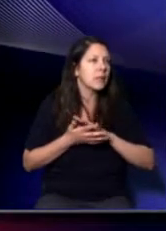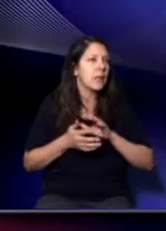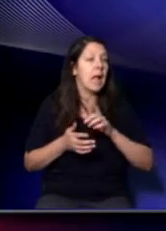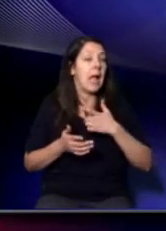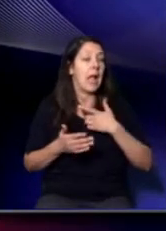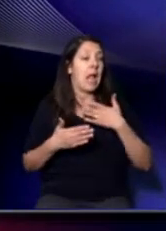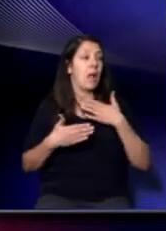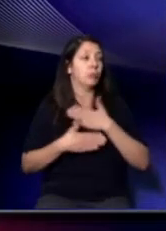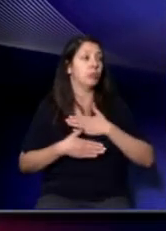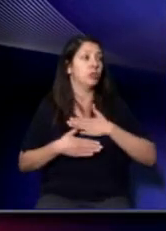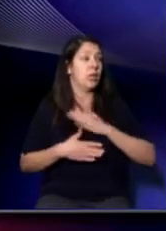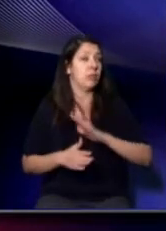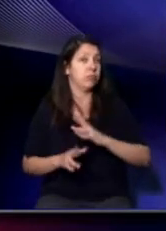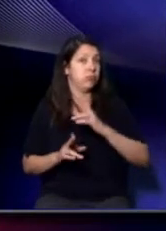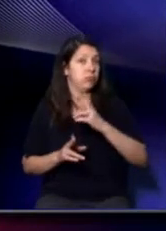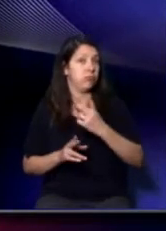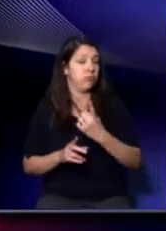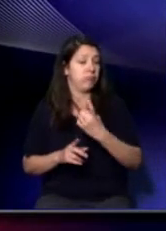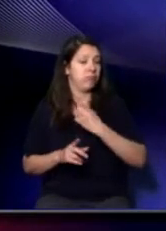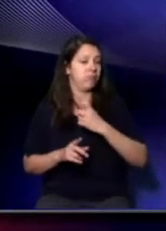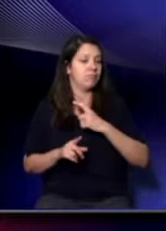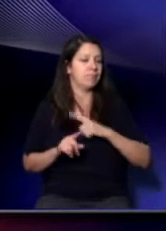it, though, okay.